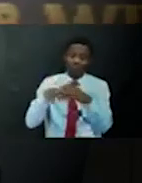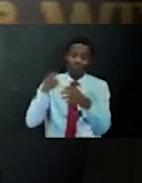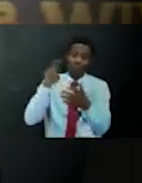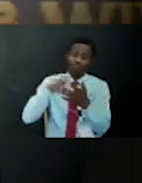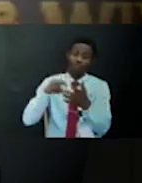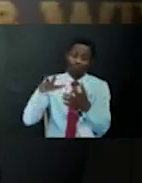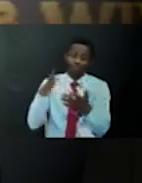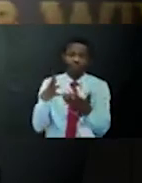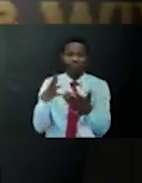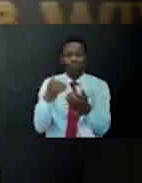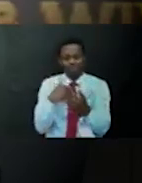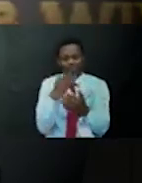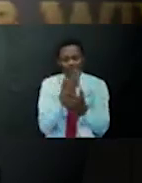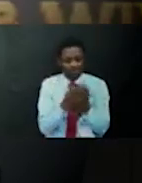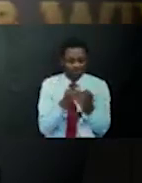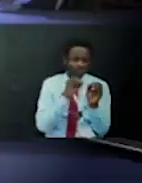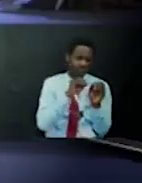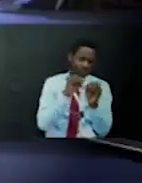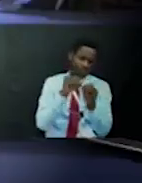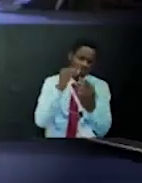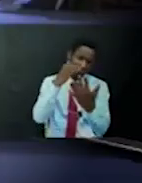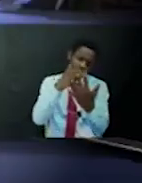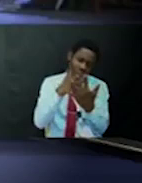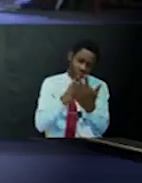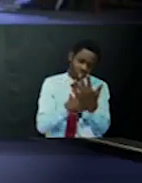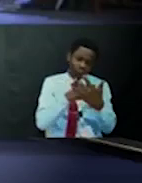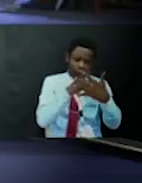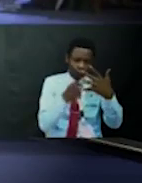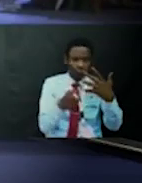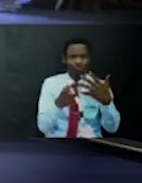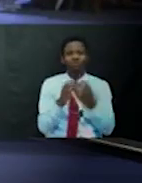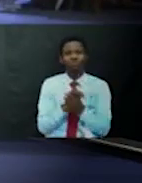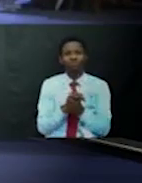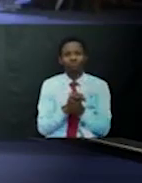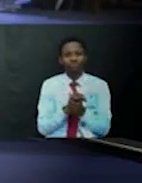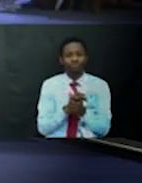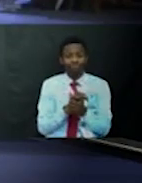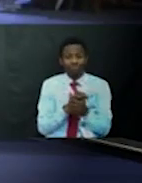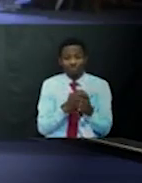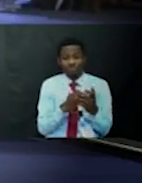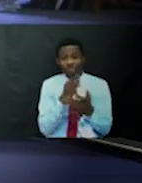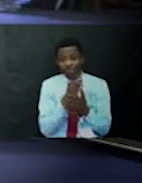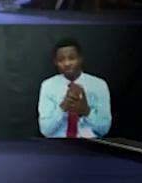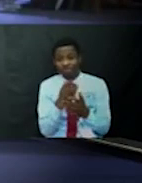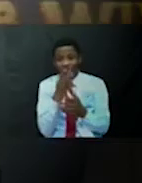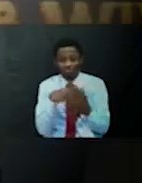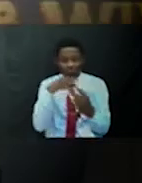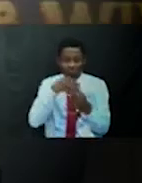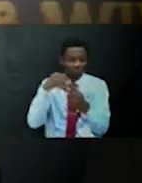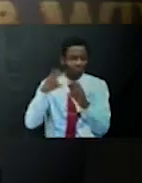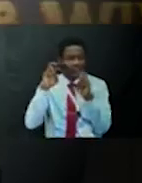a pattern of teaching will be adapted, guided by some selected topics to